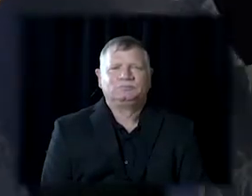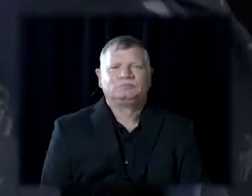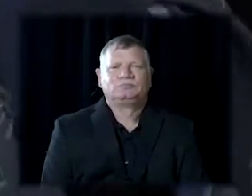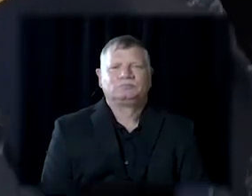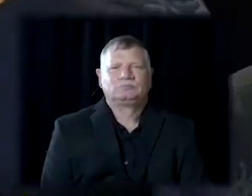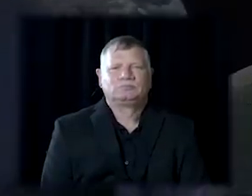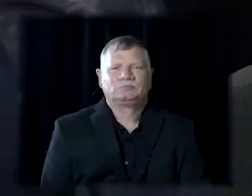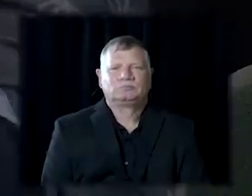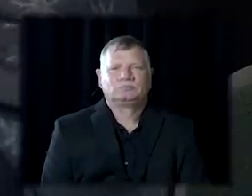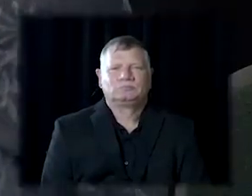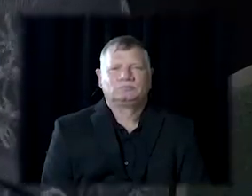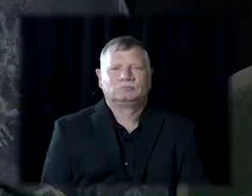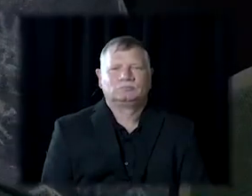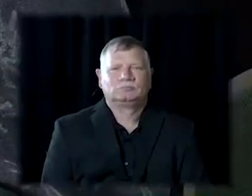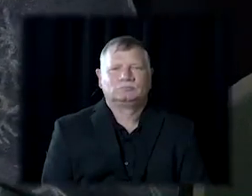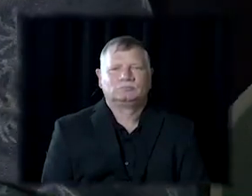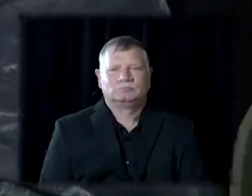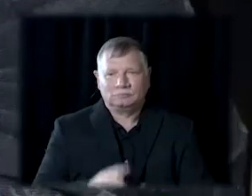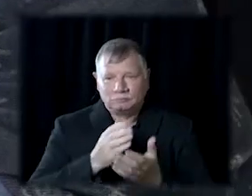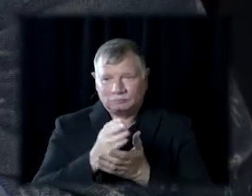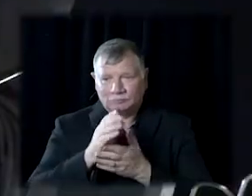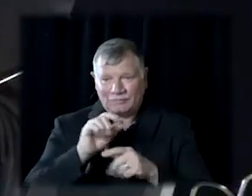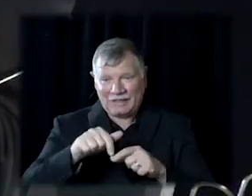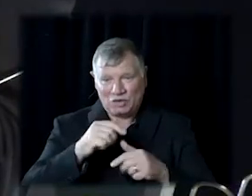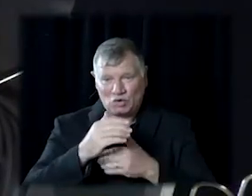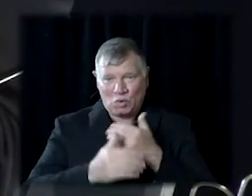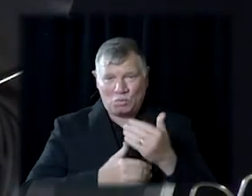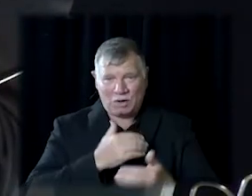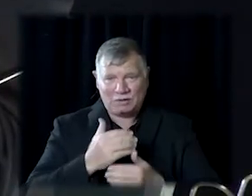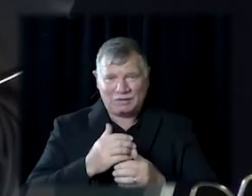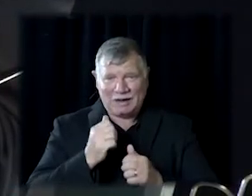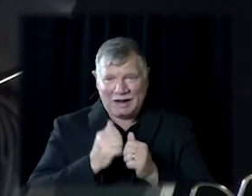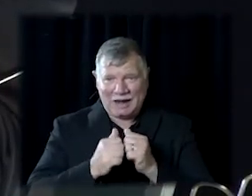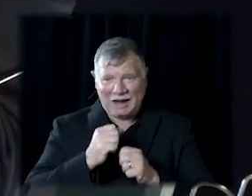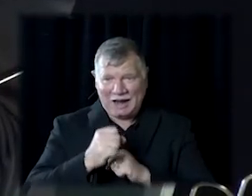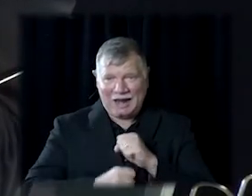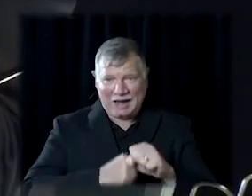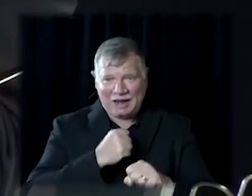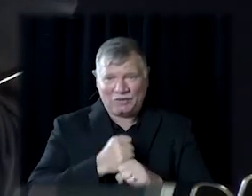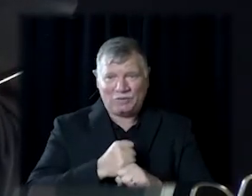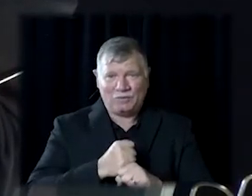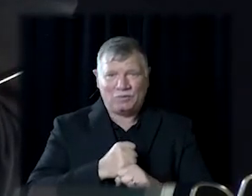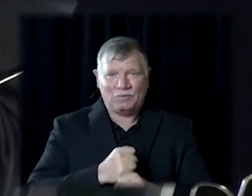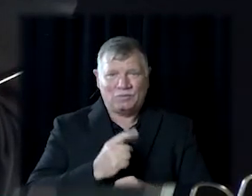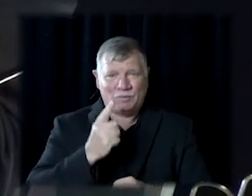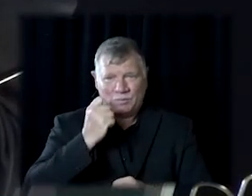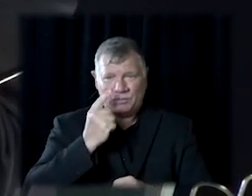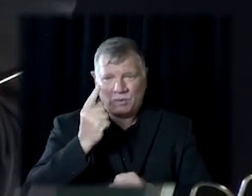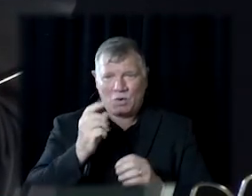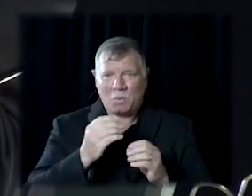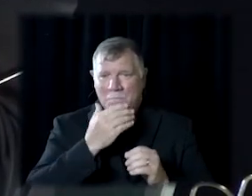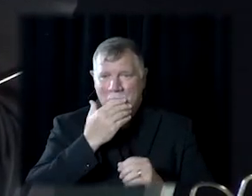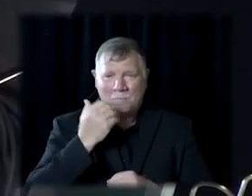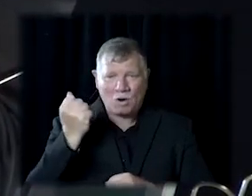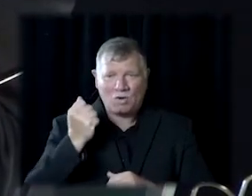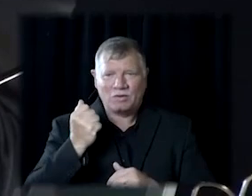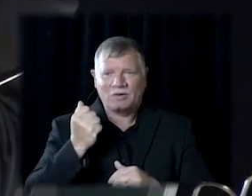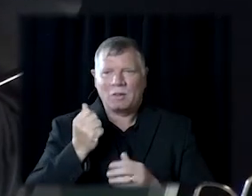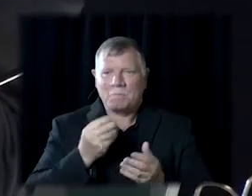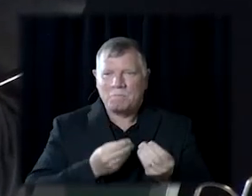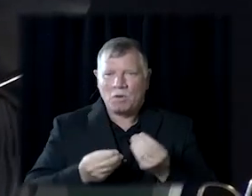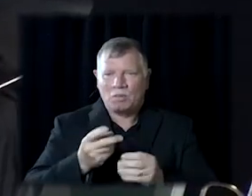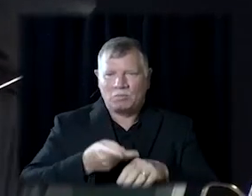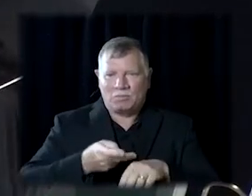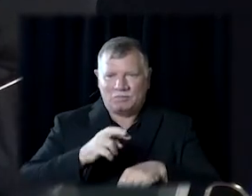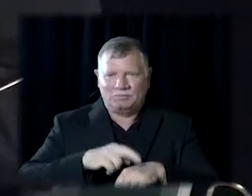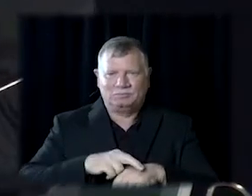Okay. Pues este es un proceso. Cada año uno entiende mejor el presupuesto de